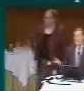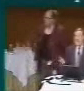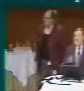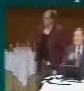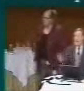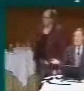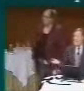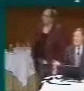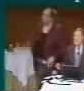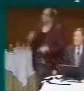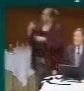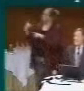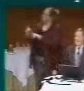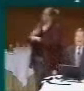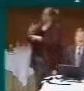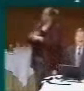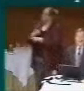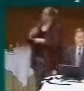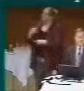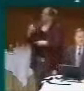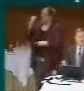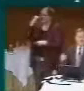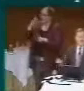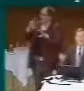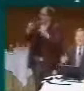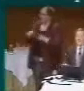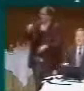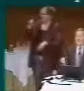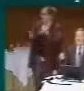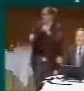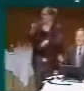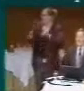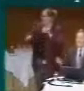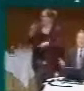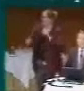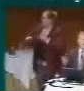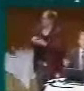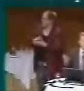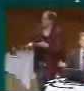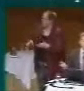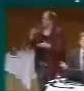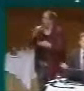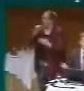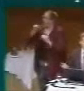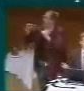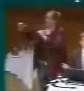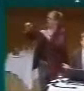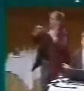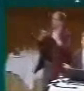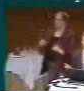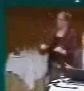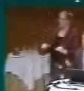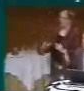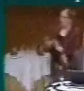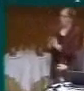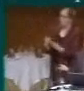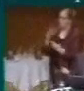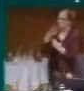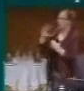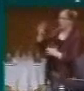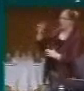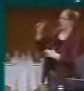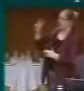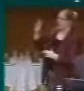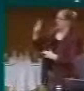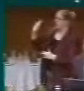Typically, when we have a wide range of diversity in our classrooms, the first thing we think of is, well, let's get a dumbed-down version of our books in some way for kids that